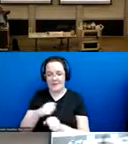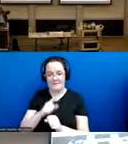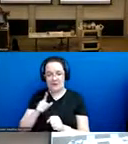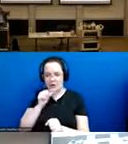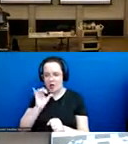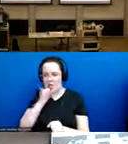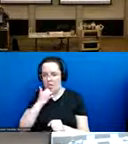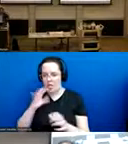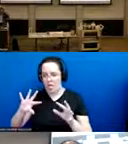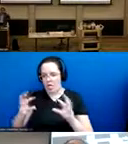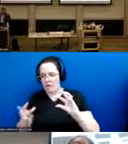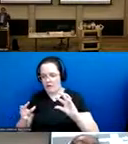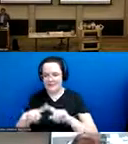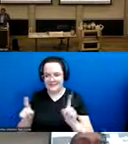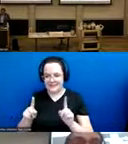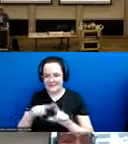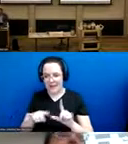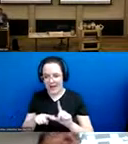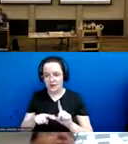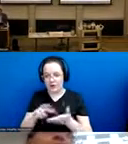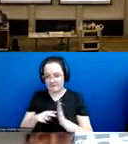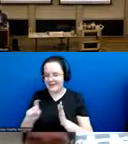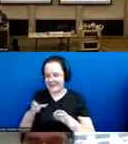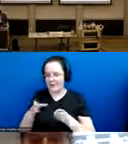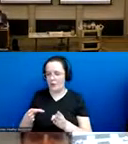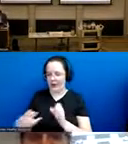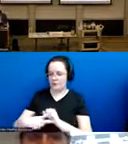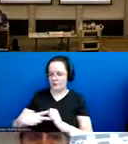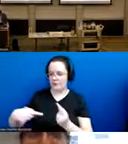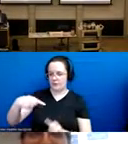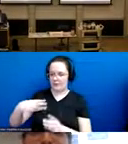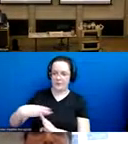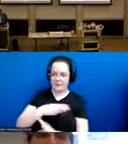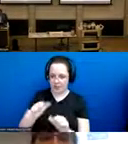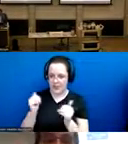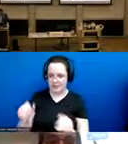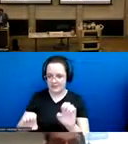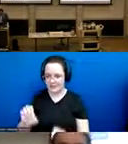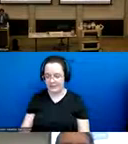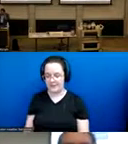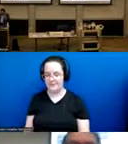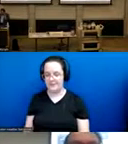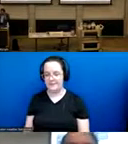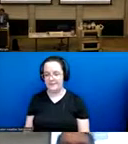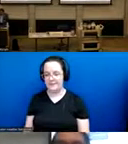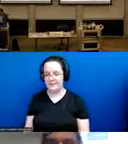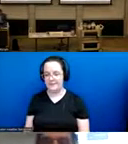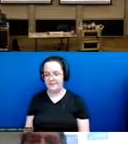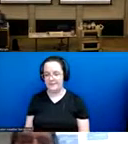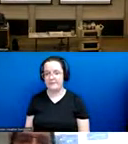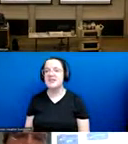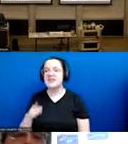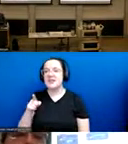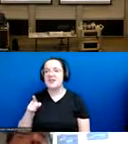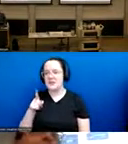angles. So you need a means to preserve the polarization before you can do experiments. All right, so here is something, I mean, just very